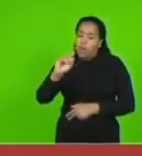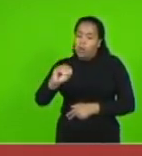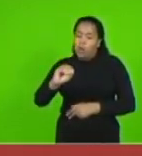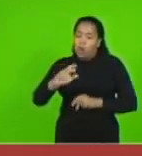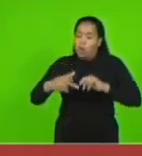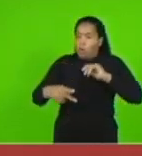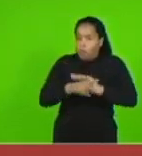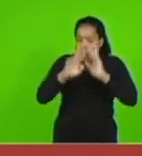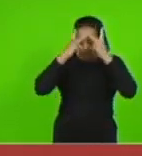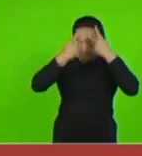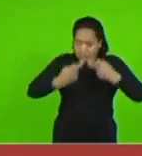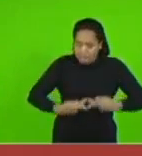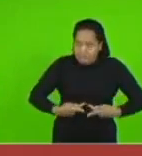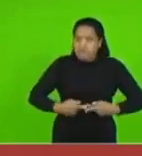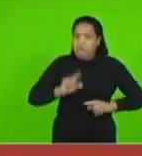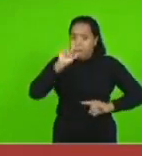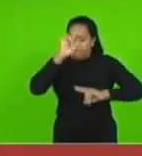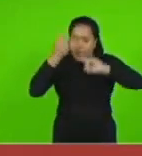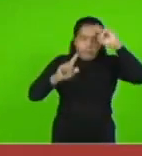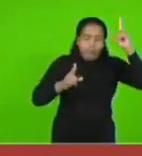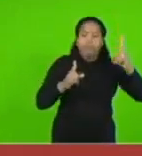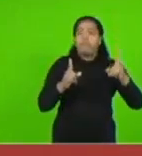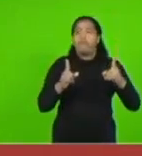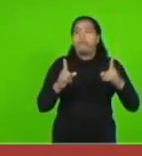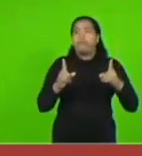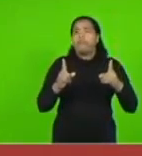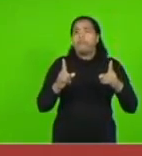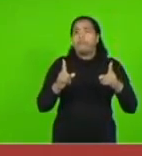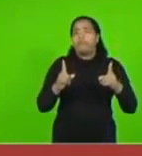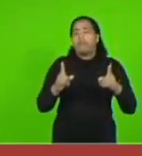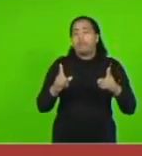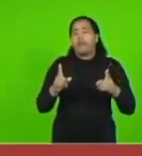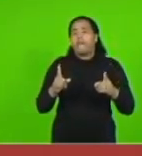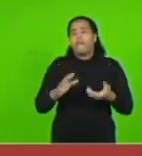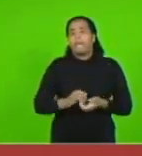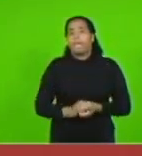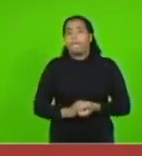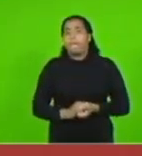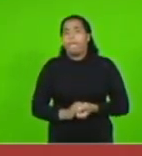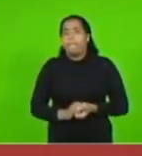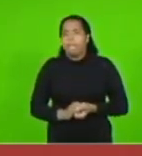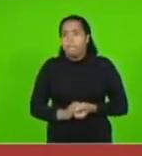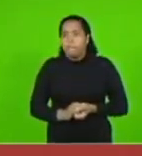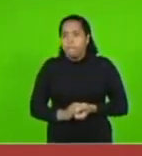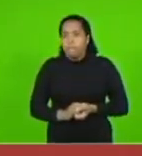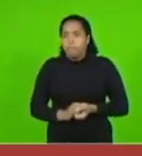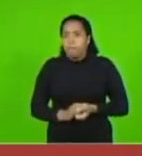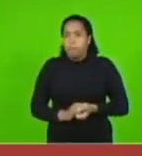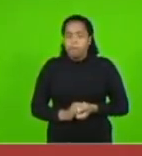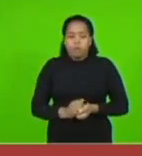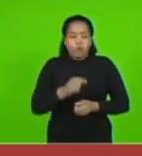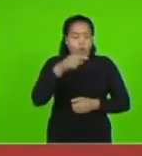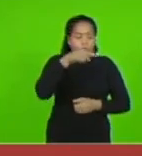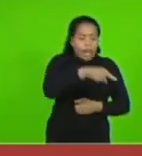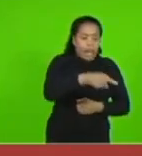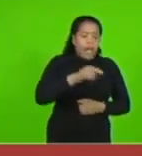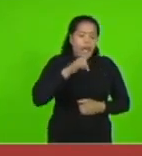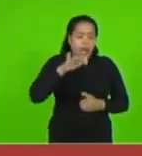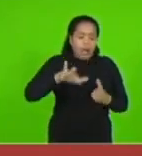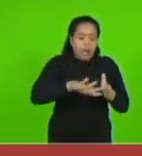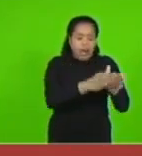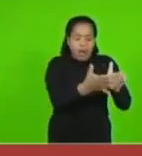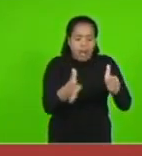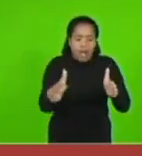anthropic. The topic is anthropic. The angel who is playing the trumpet is going to